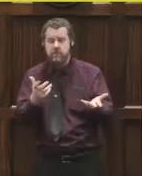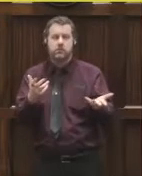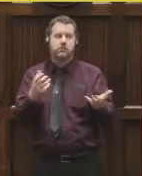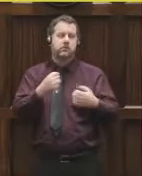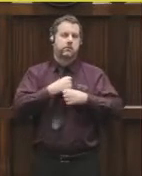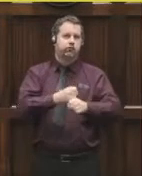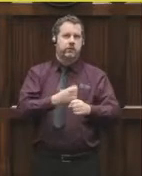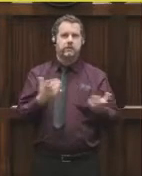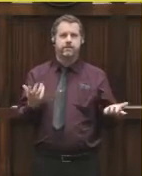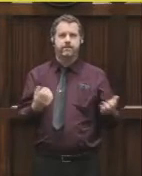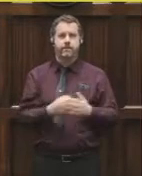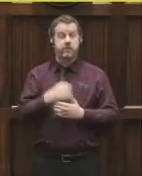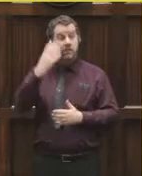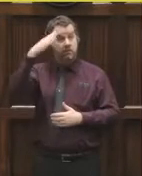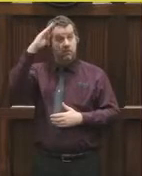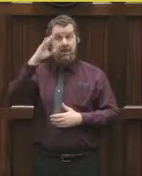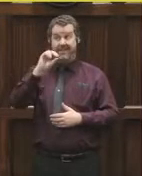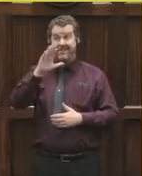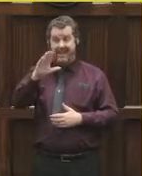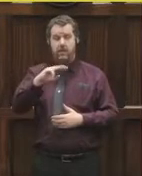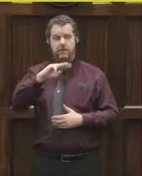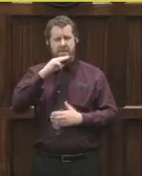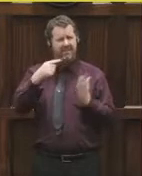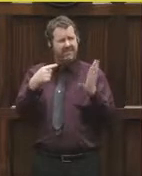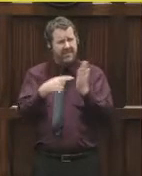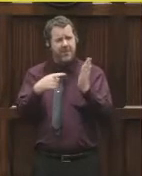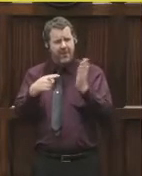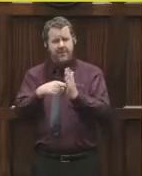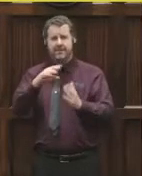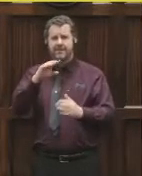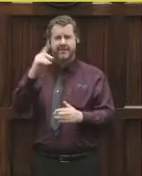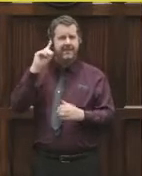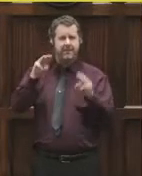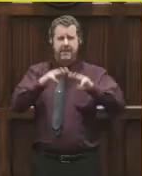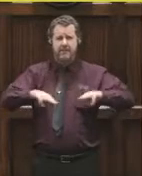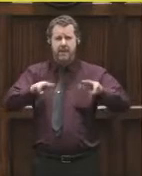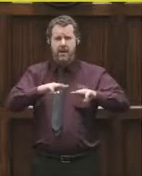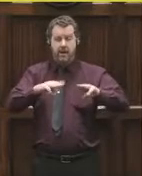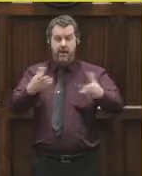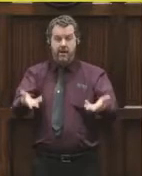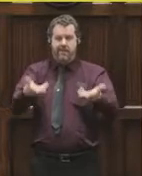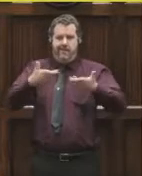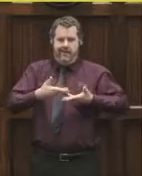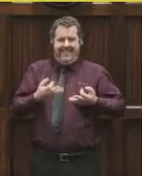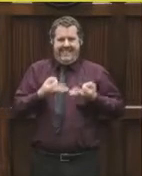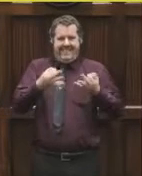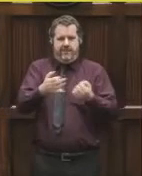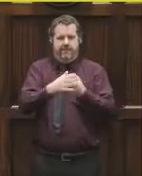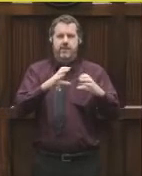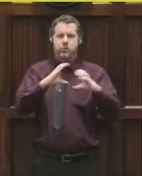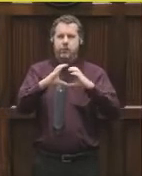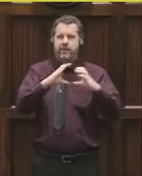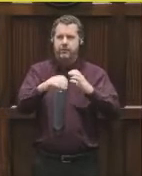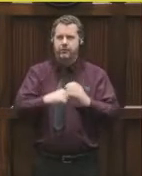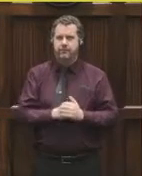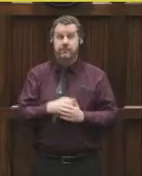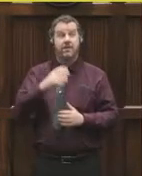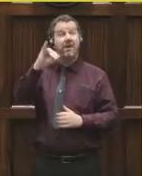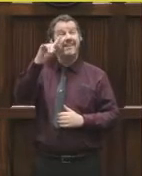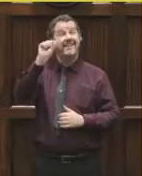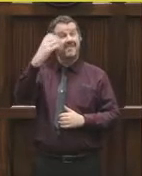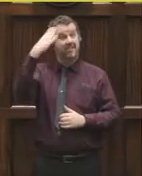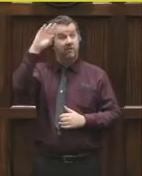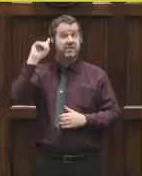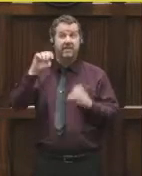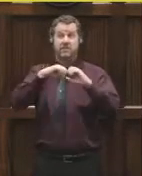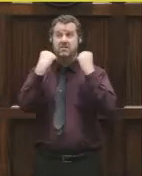Language gives thousands of Irish people the invaluable gift of communication. The Irish Deaf Society has been campaigning